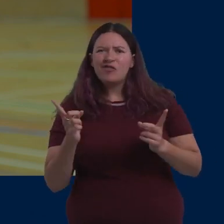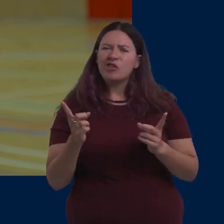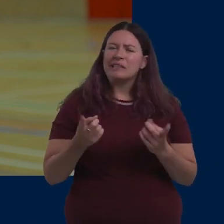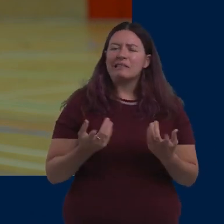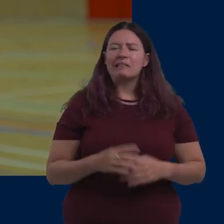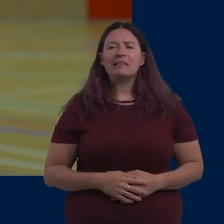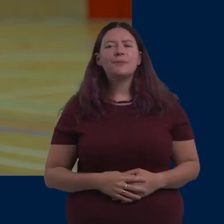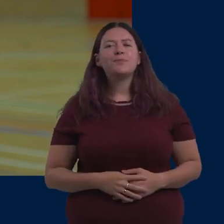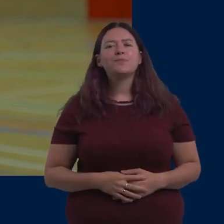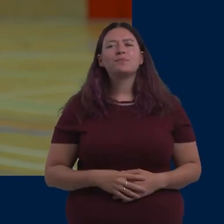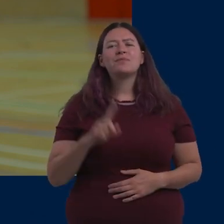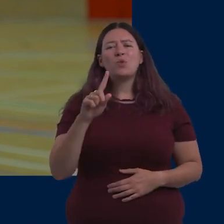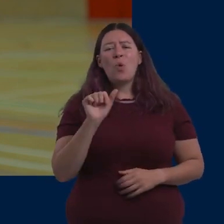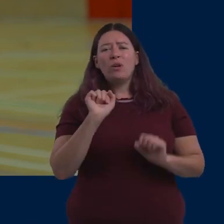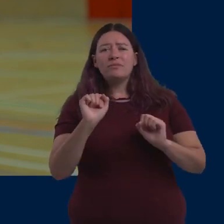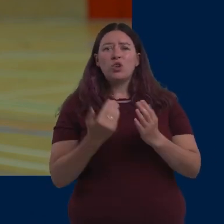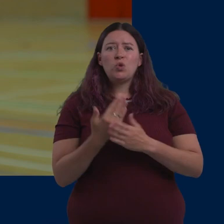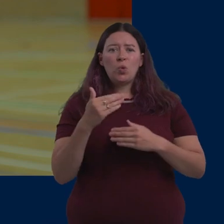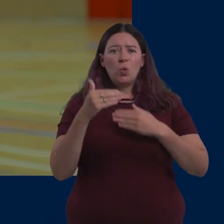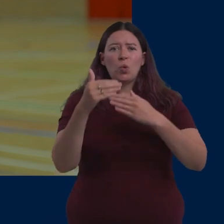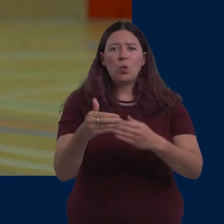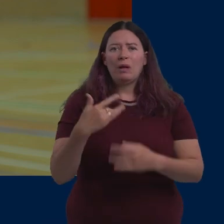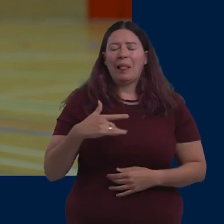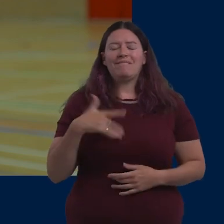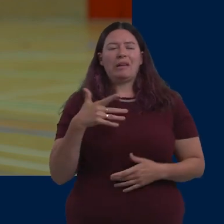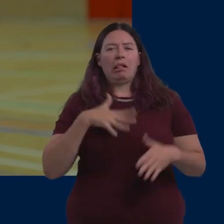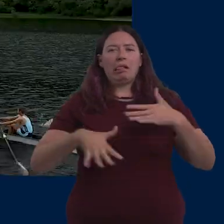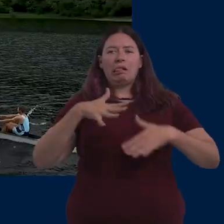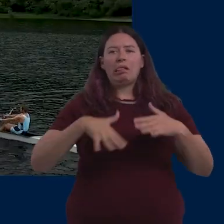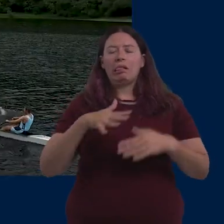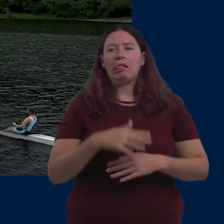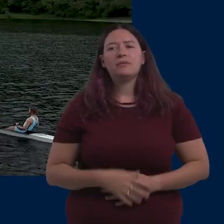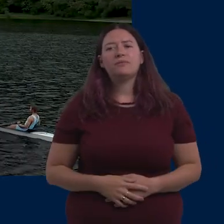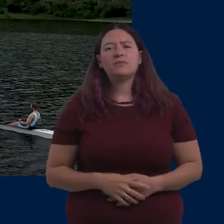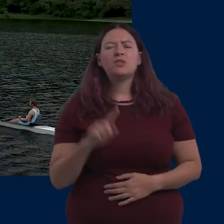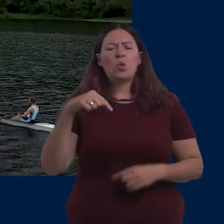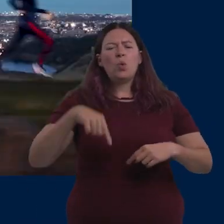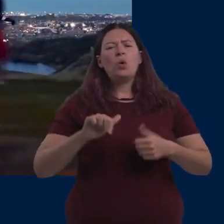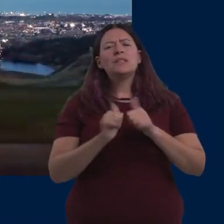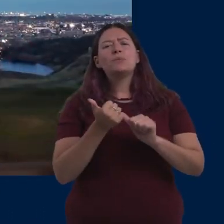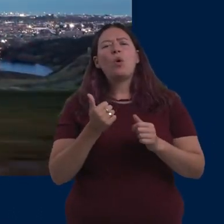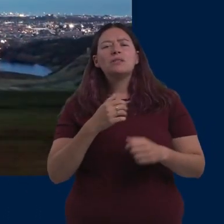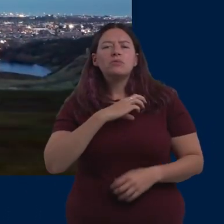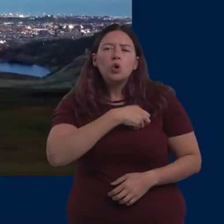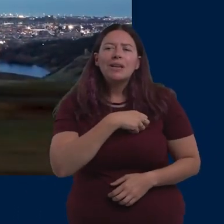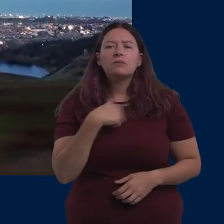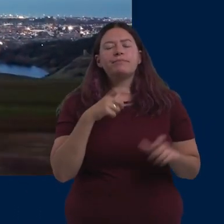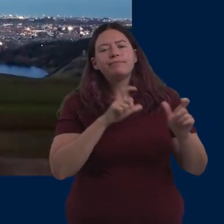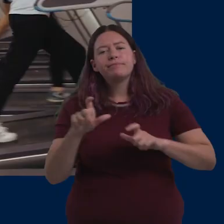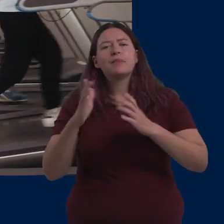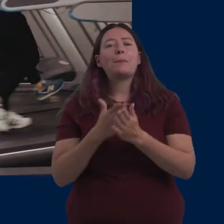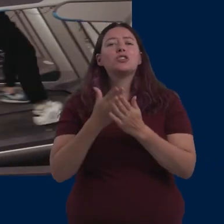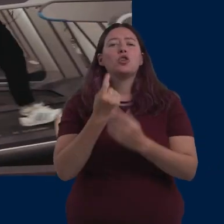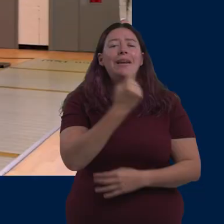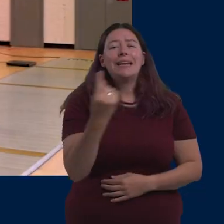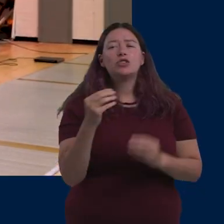or expected, and starting a new chapter of your life currently might seem daunting. Here at the Sports Union, we continue to ensure that every student